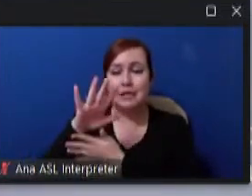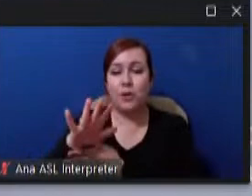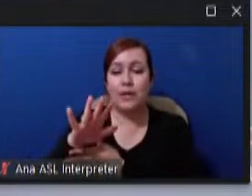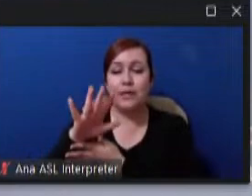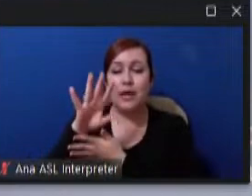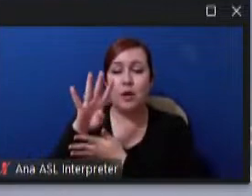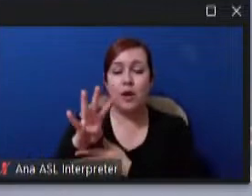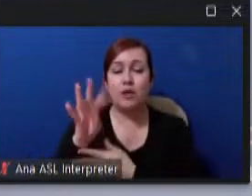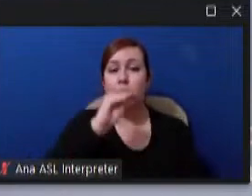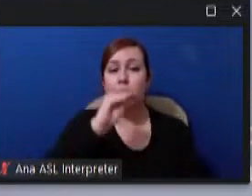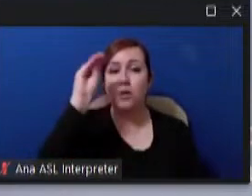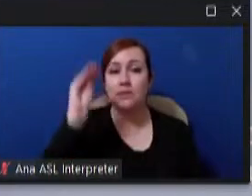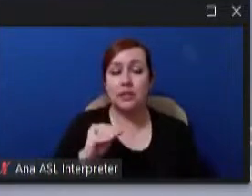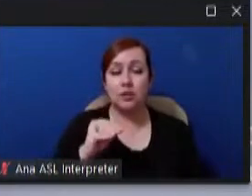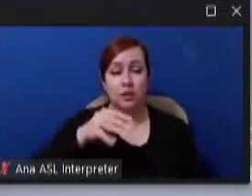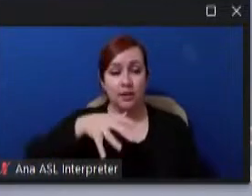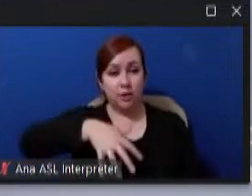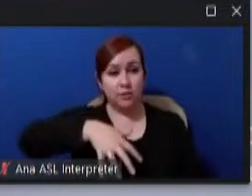I wrote down